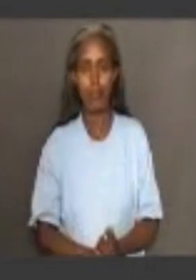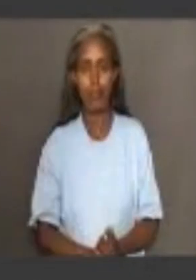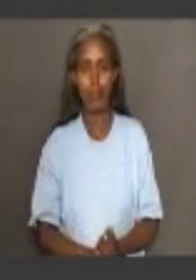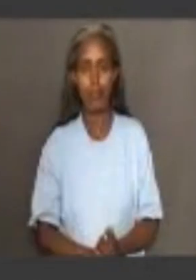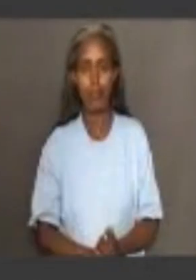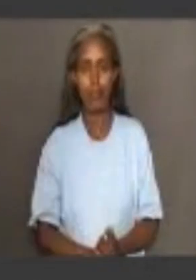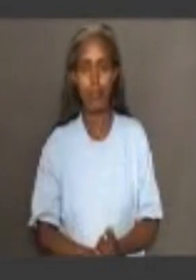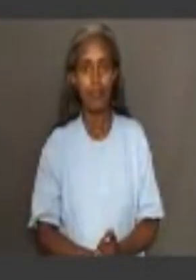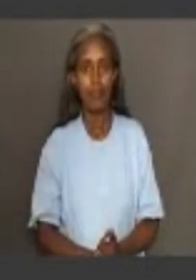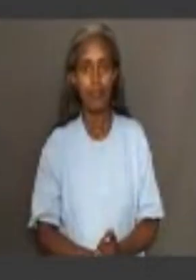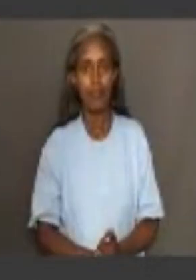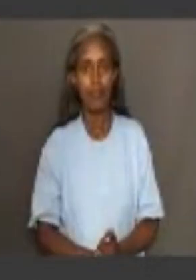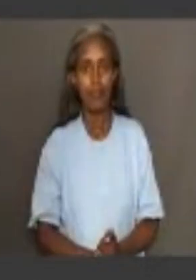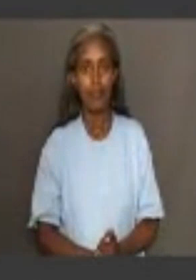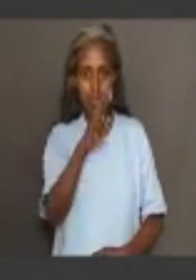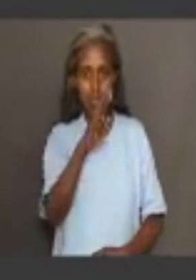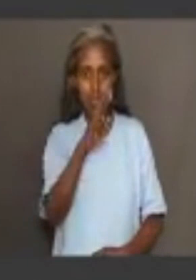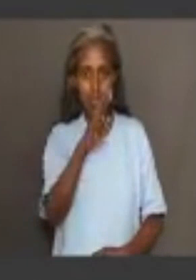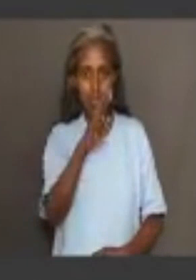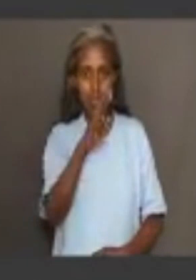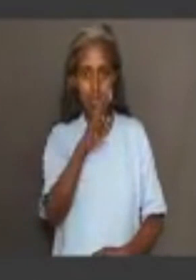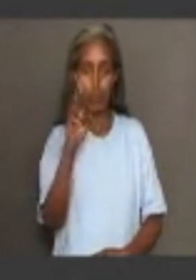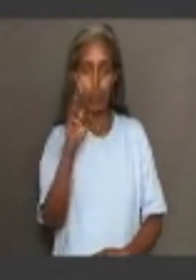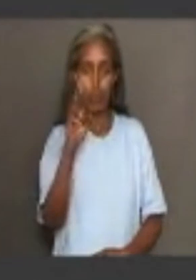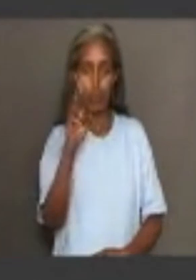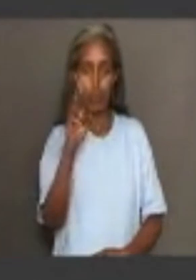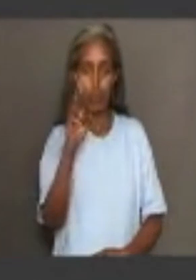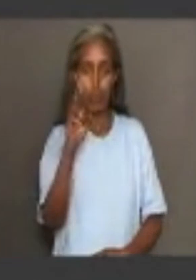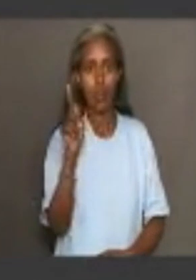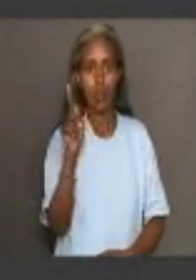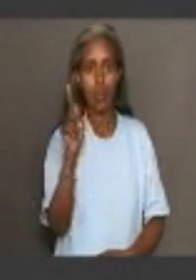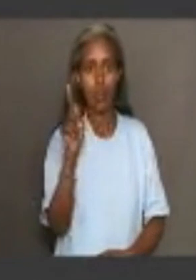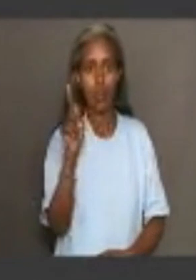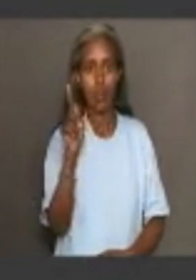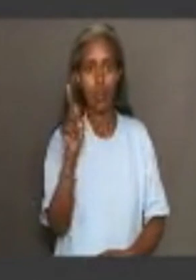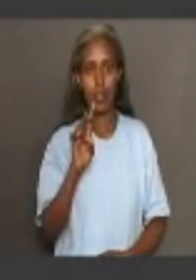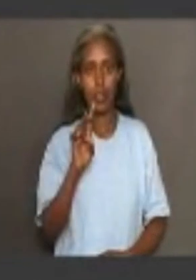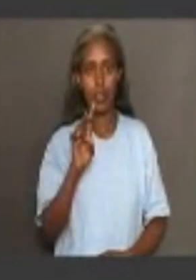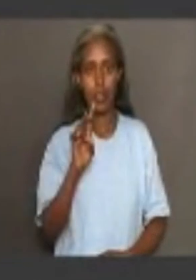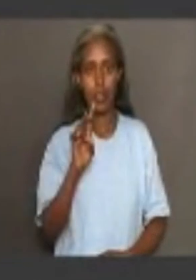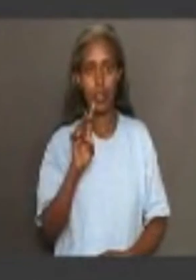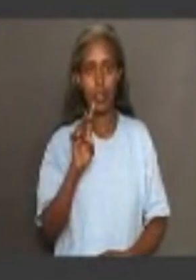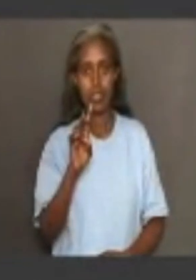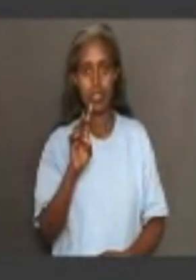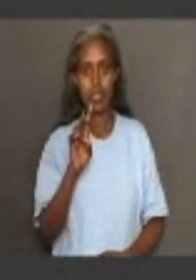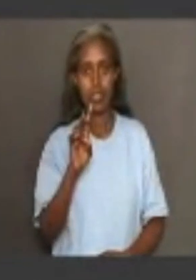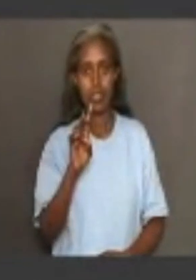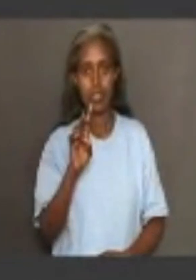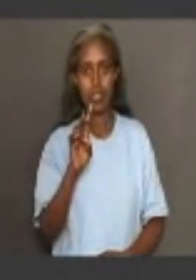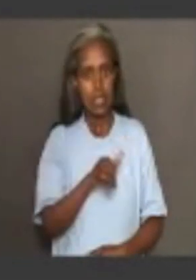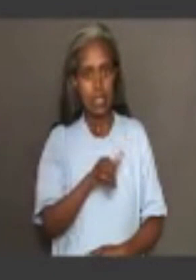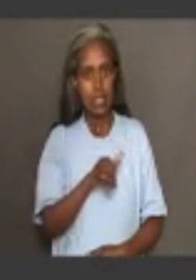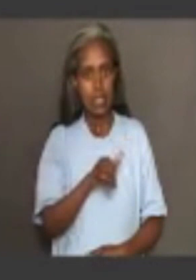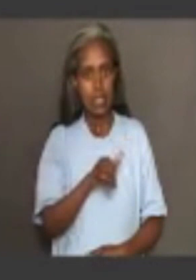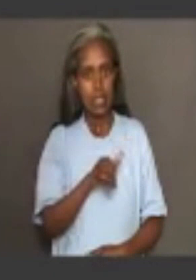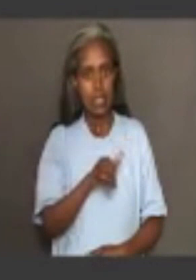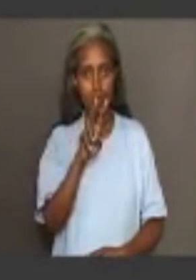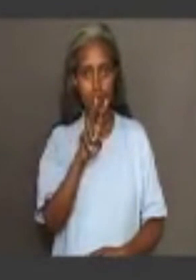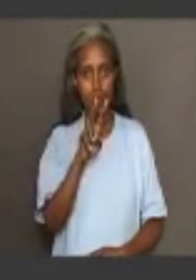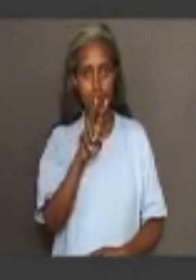The square root of 4 over 7 is the same as 2